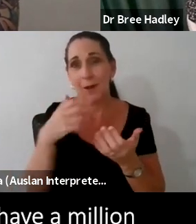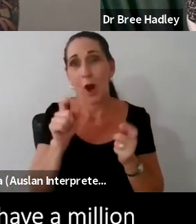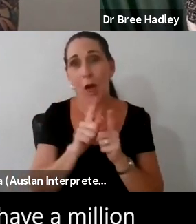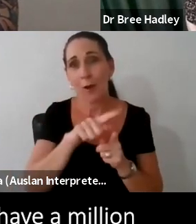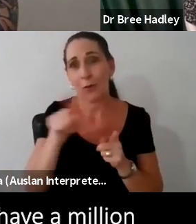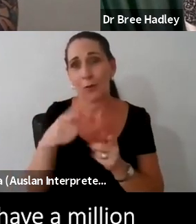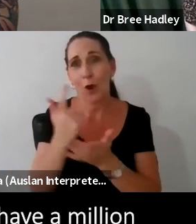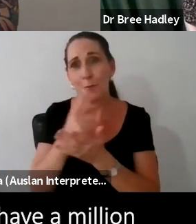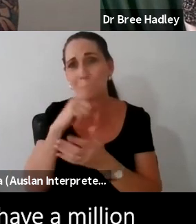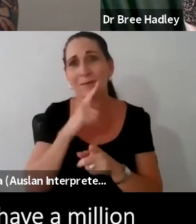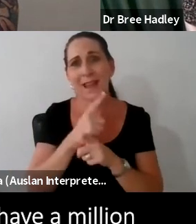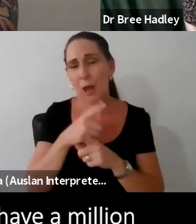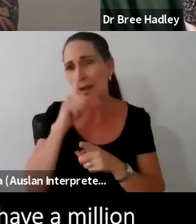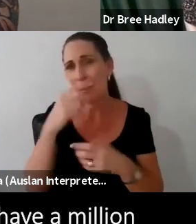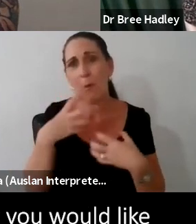future.